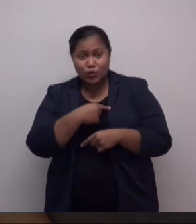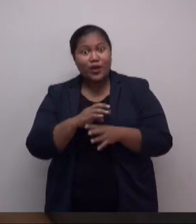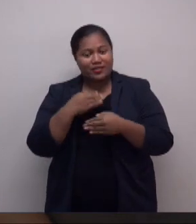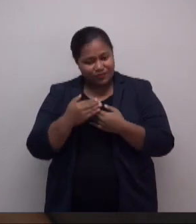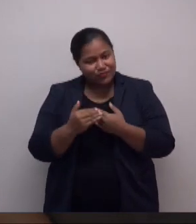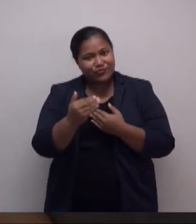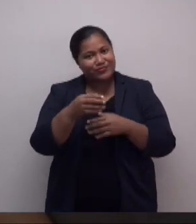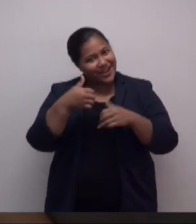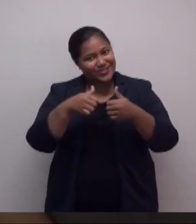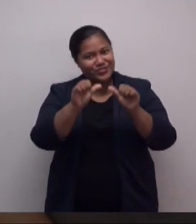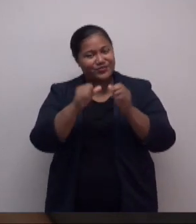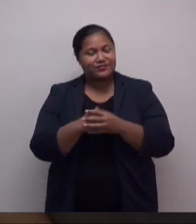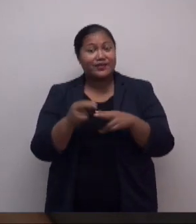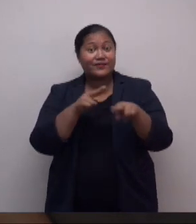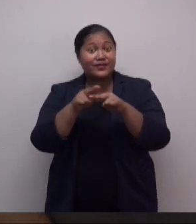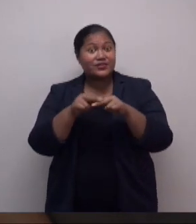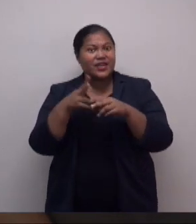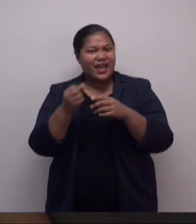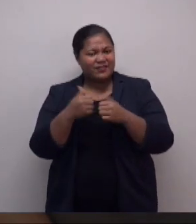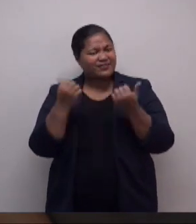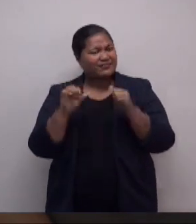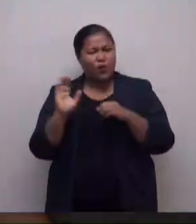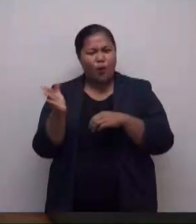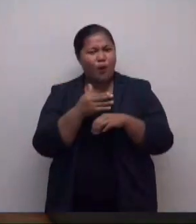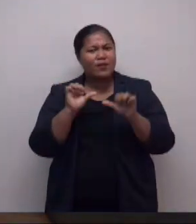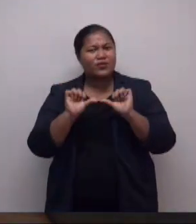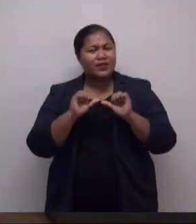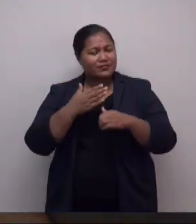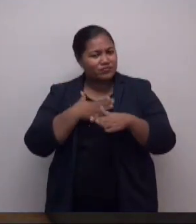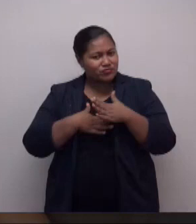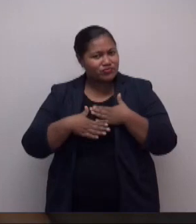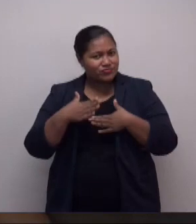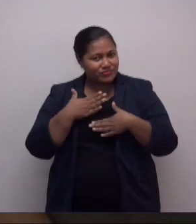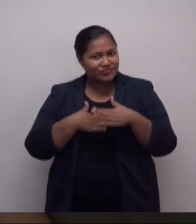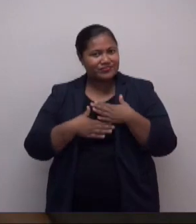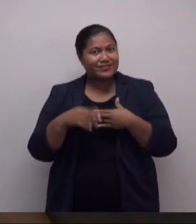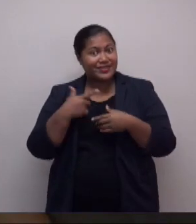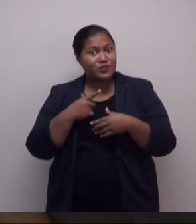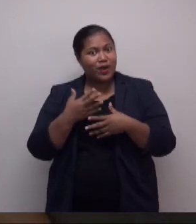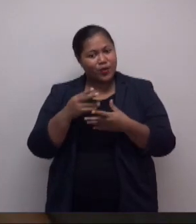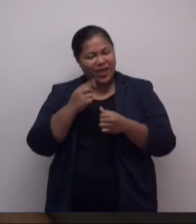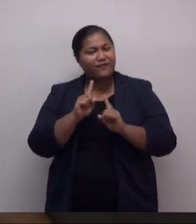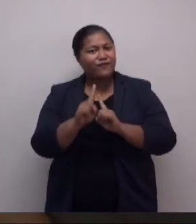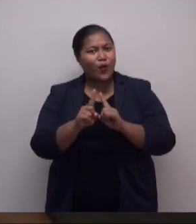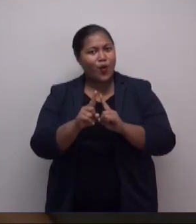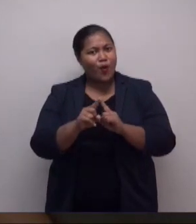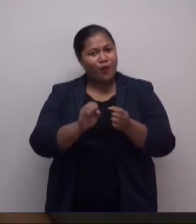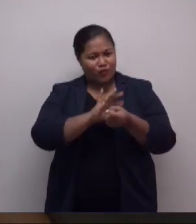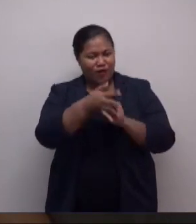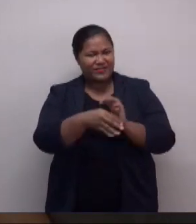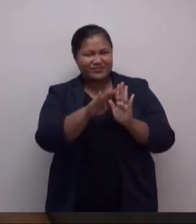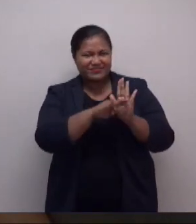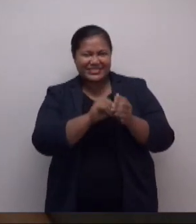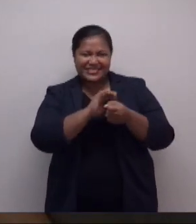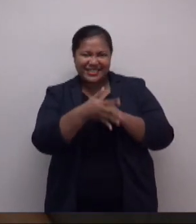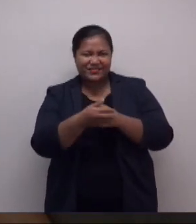were never filled with maskless protesters calling for the premature rollback of health restrictions. We